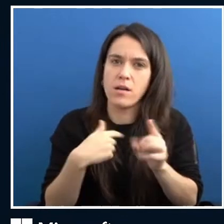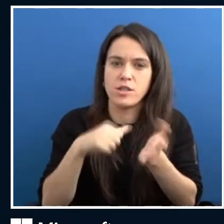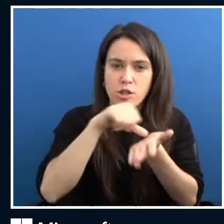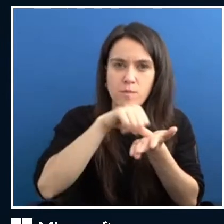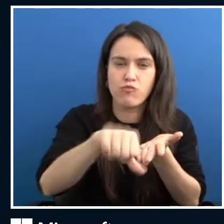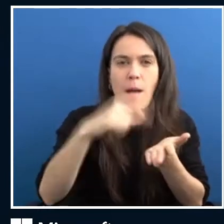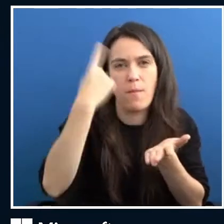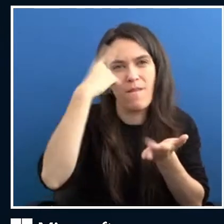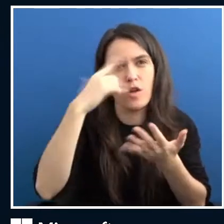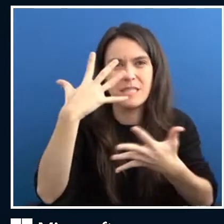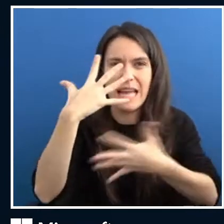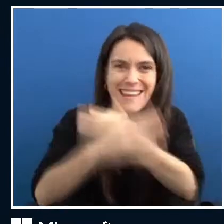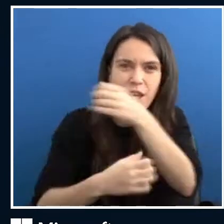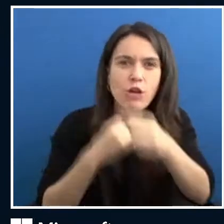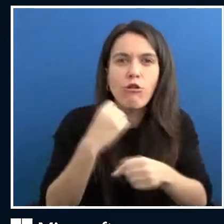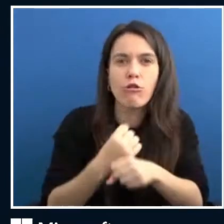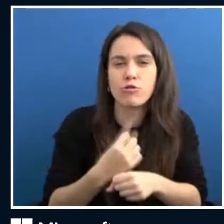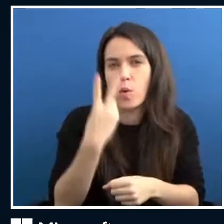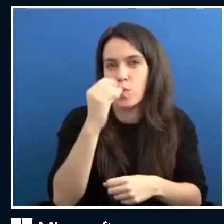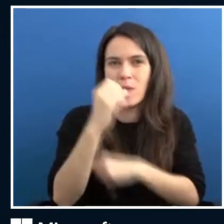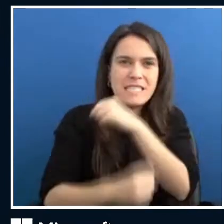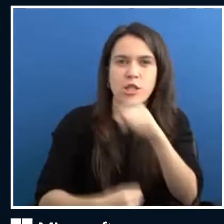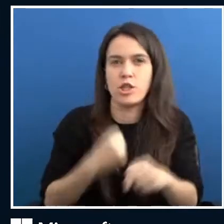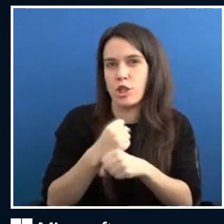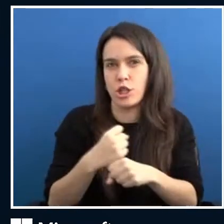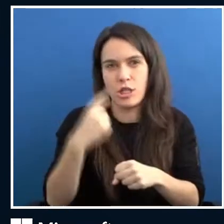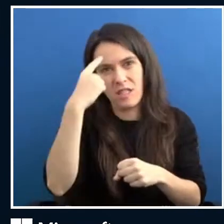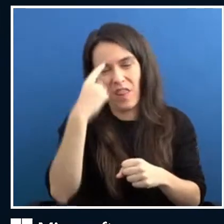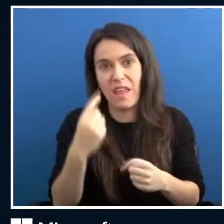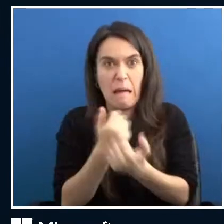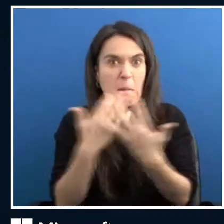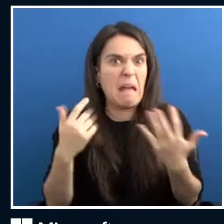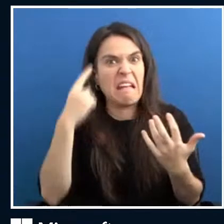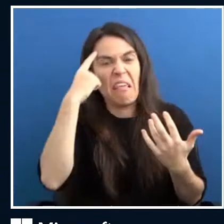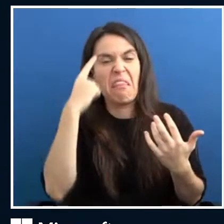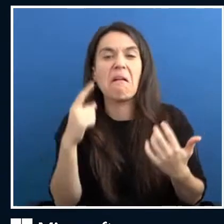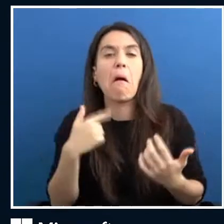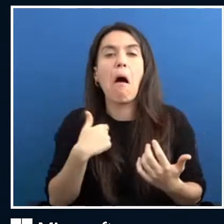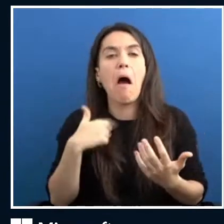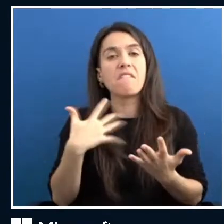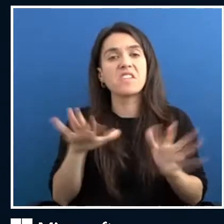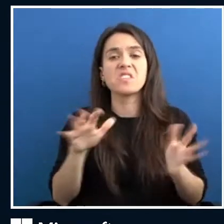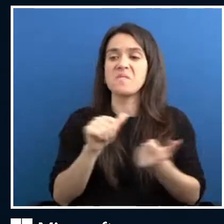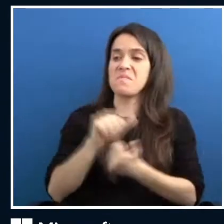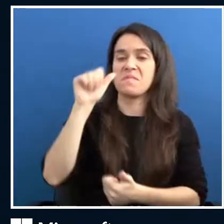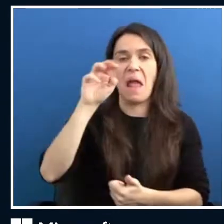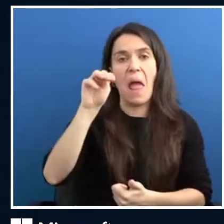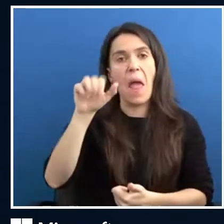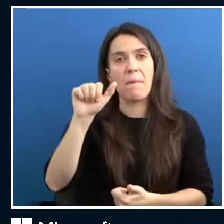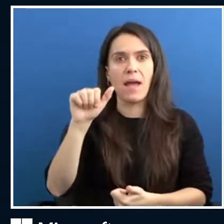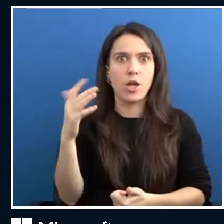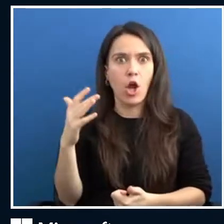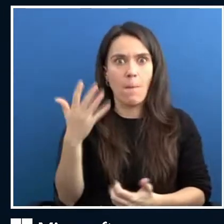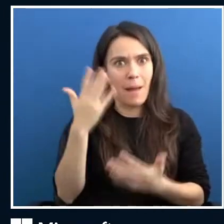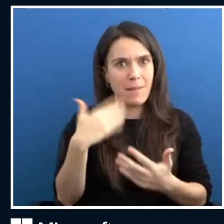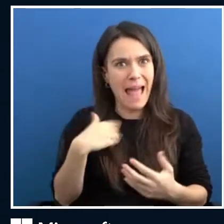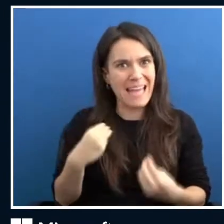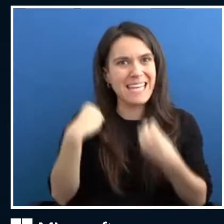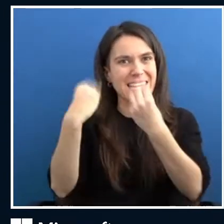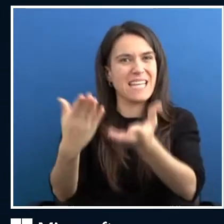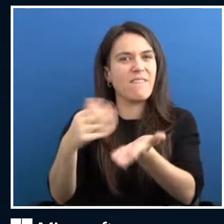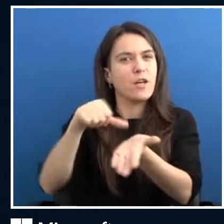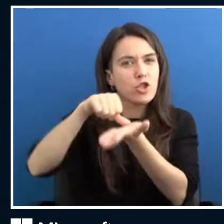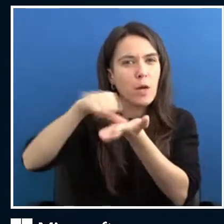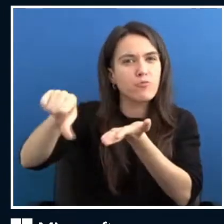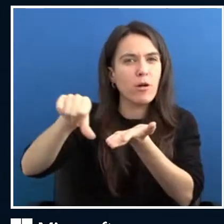also realizing that it's not enough to just get a master's degree. You may need to give the student a subscription for the next 20 years, like